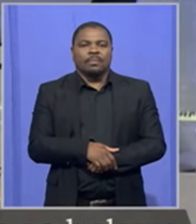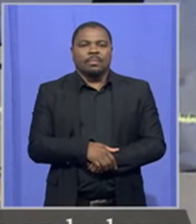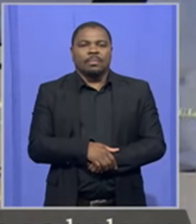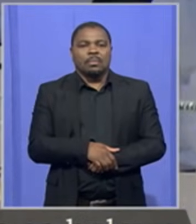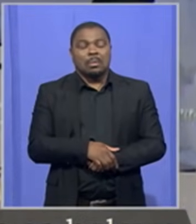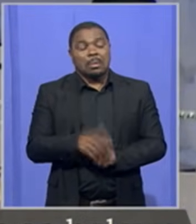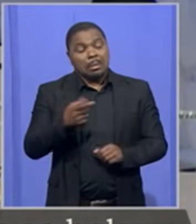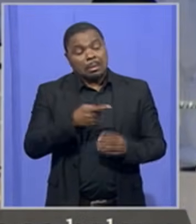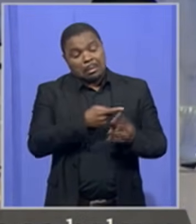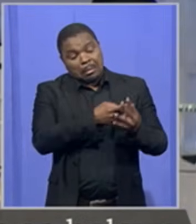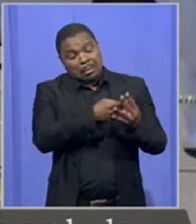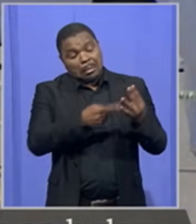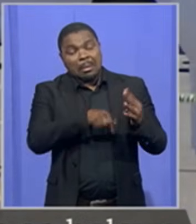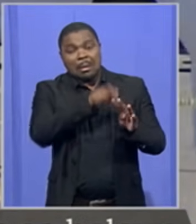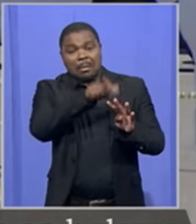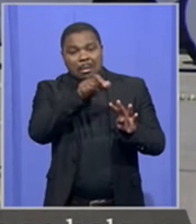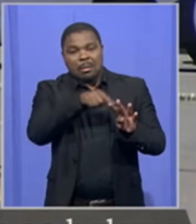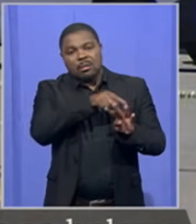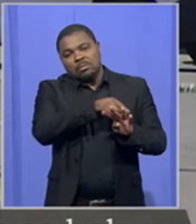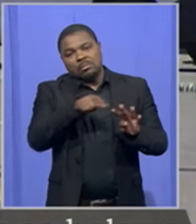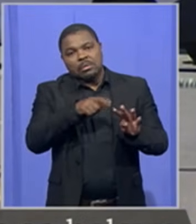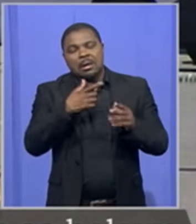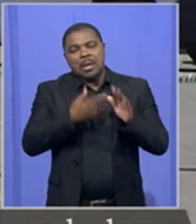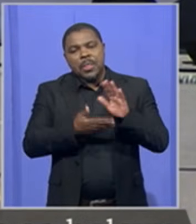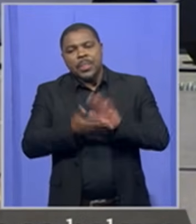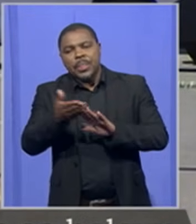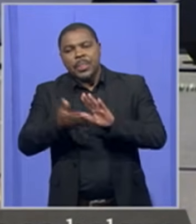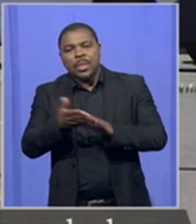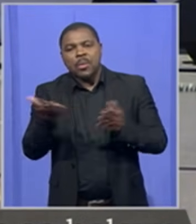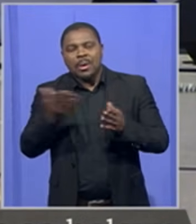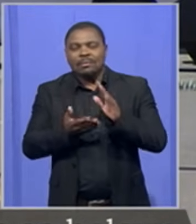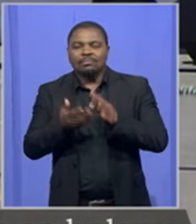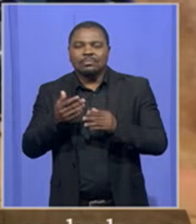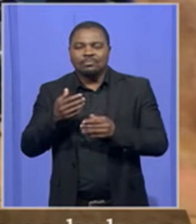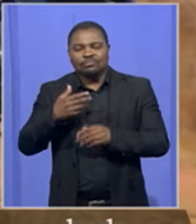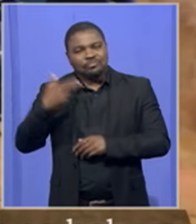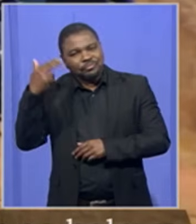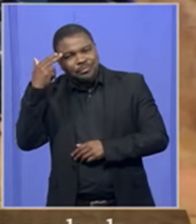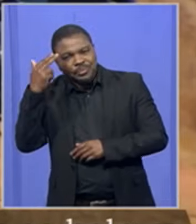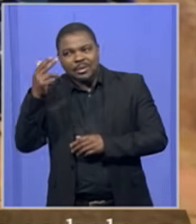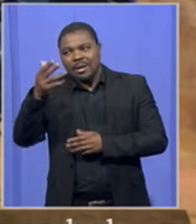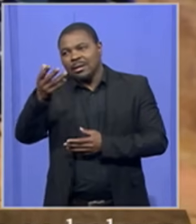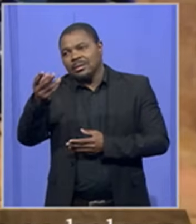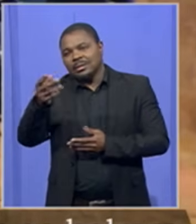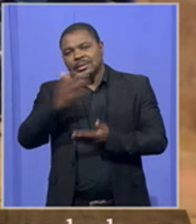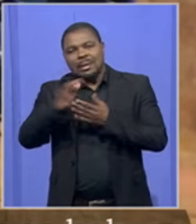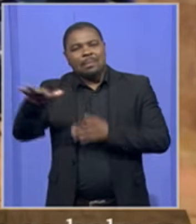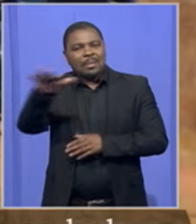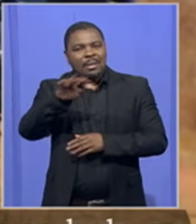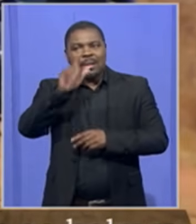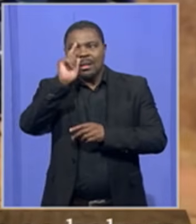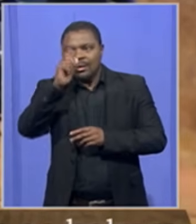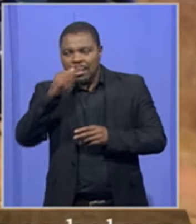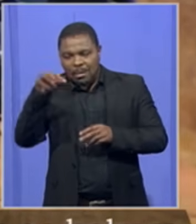Go dumelwa fa babelaelwa bano bane ba ya go kgotosa ba tlhometse pele ba rakana le